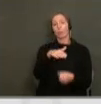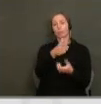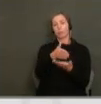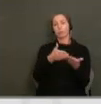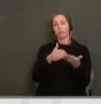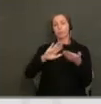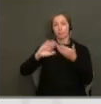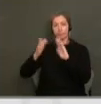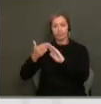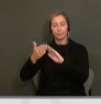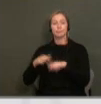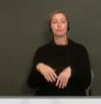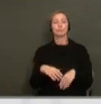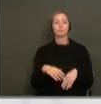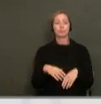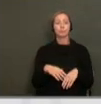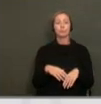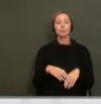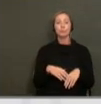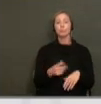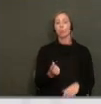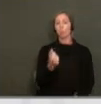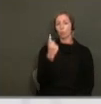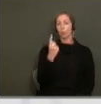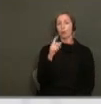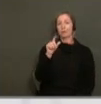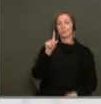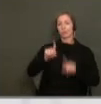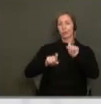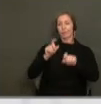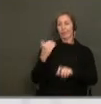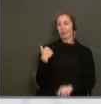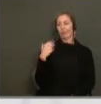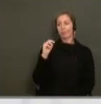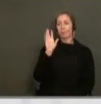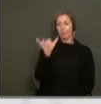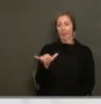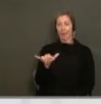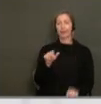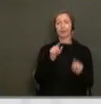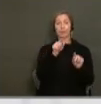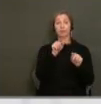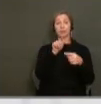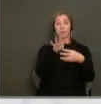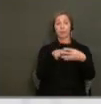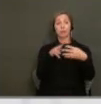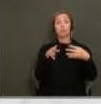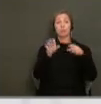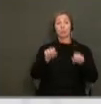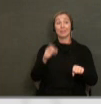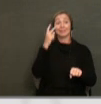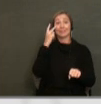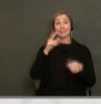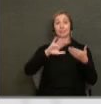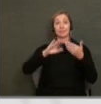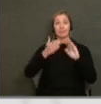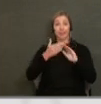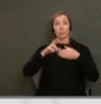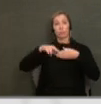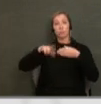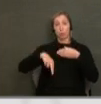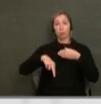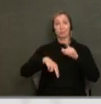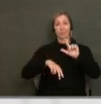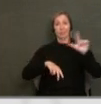survey that we did back in May. And what you have in front of you are the citywide results on the